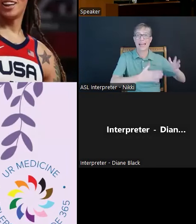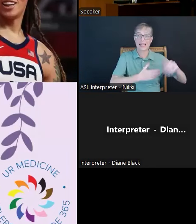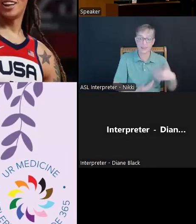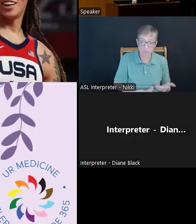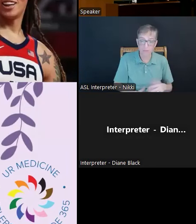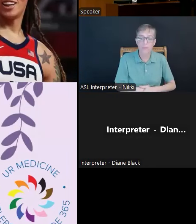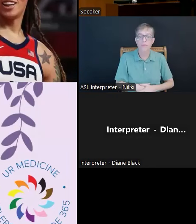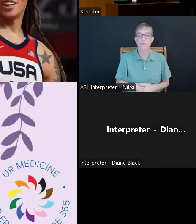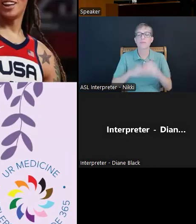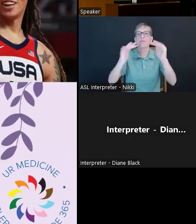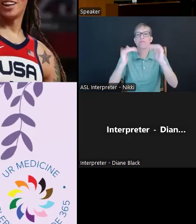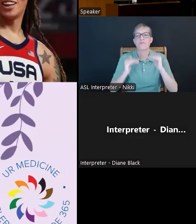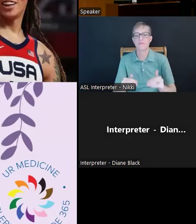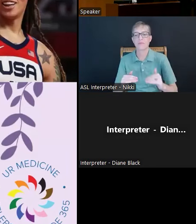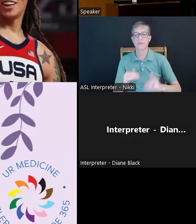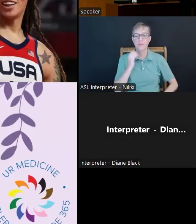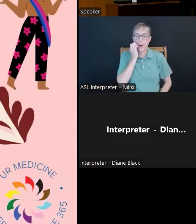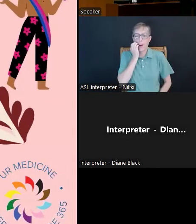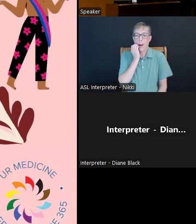to skip ahead to the next.